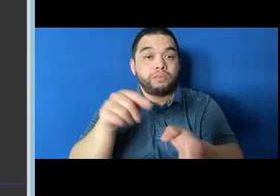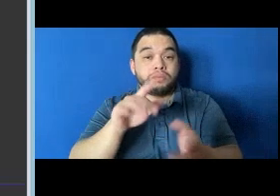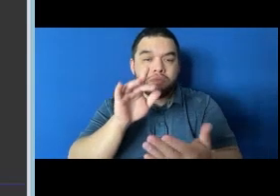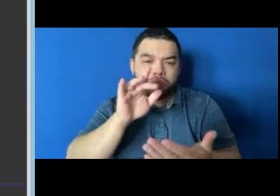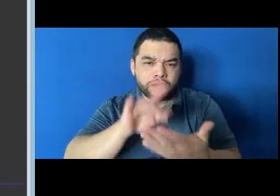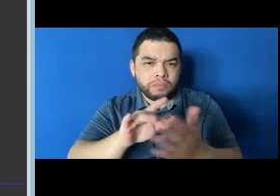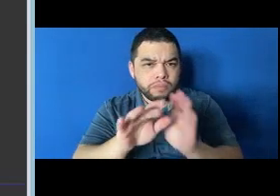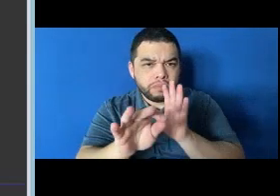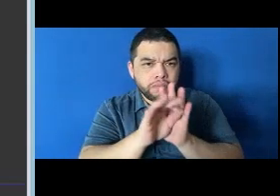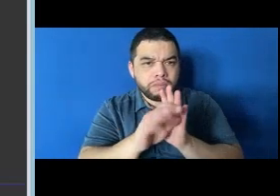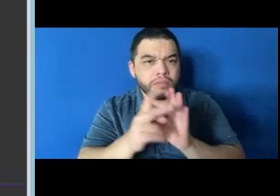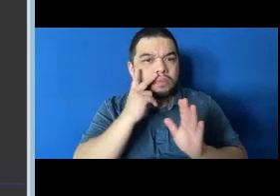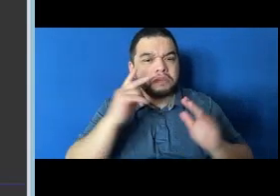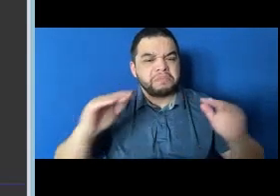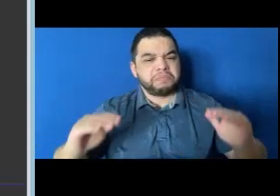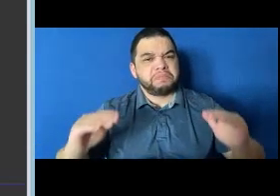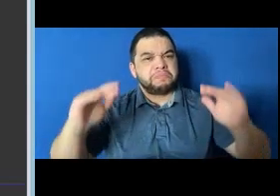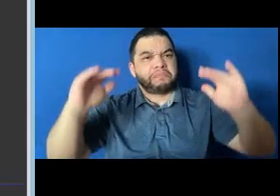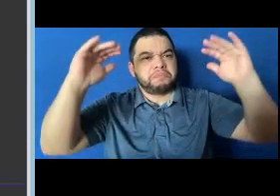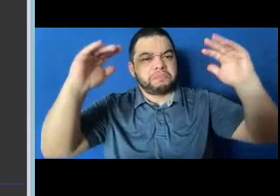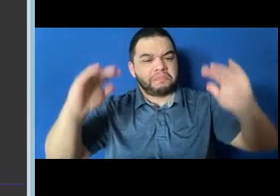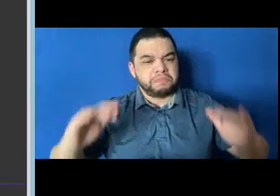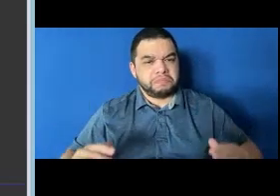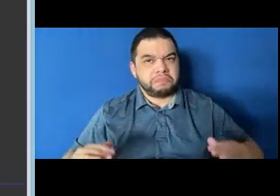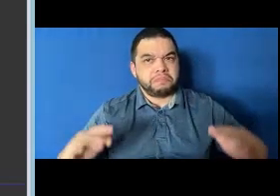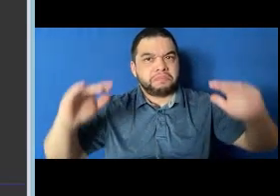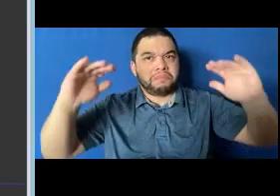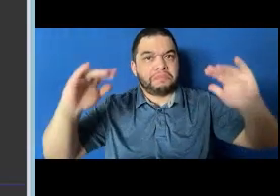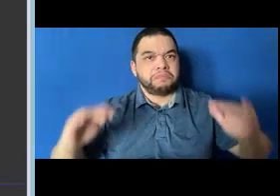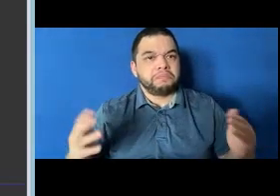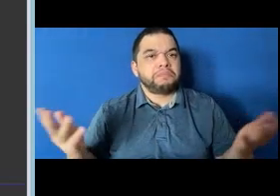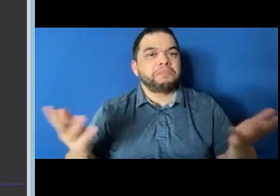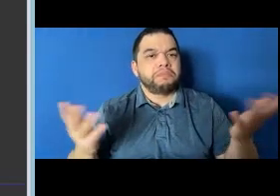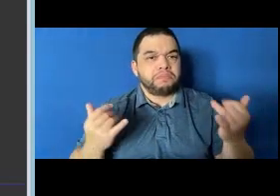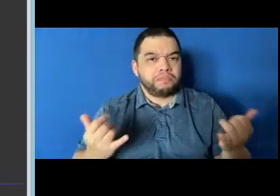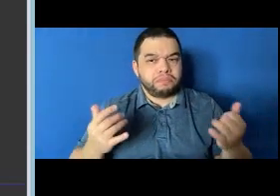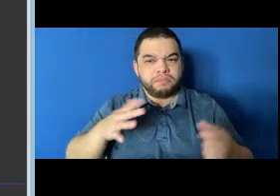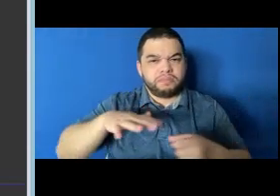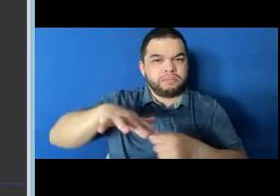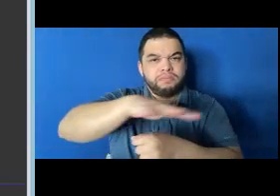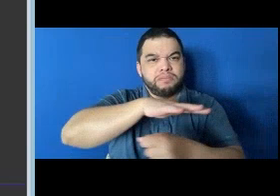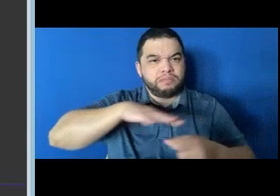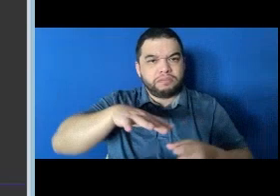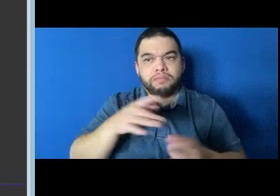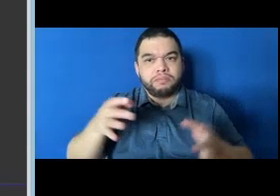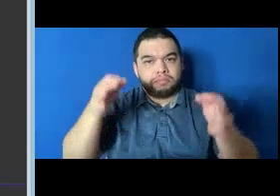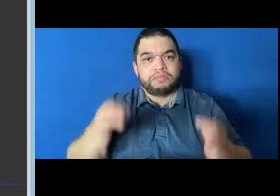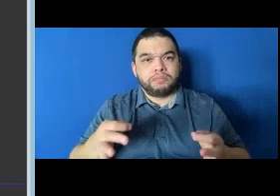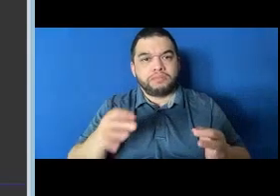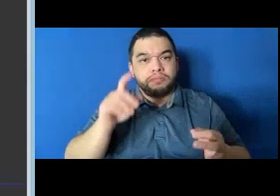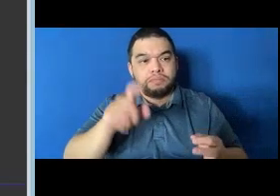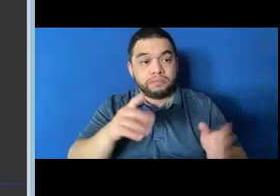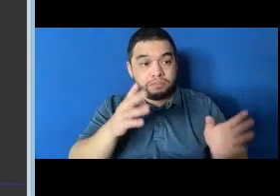the el río se level of the encuentra water, crecido, que ese es el momento en how que much manejadores de emergencia, has las it comunidades ya overflowed, deben decidir si tienen que tomar algún plan de and the desalojo communities